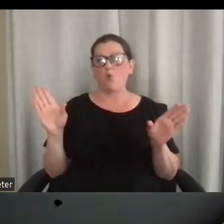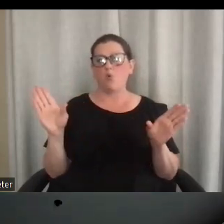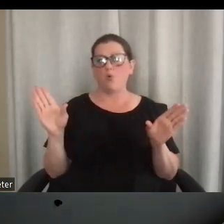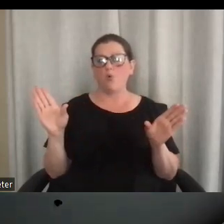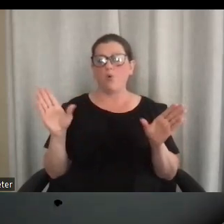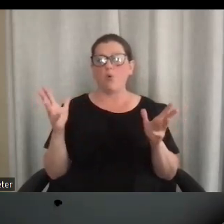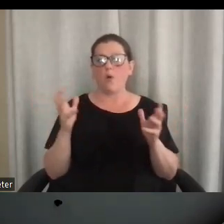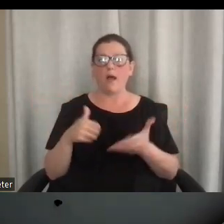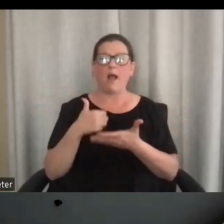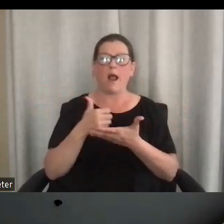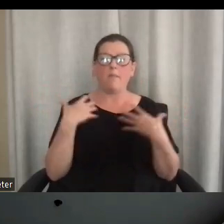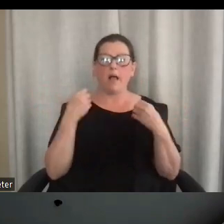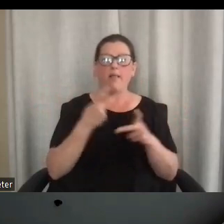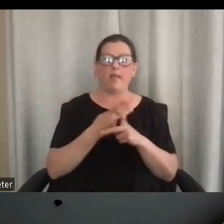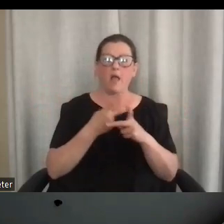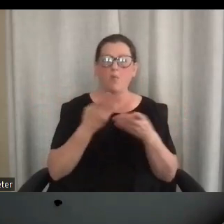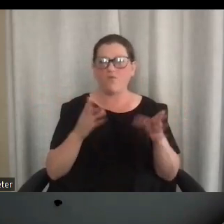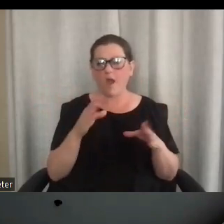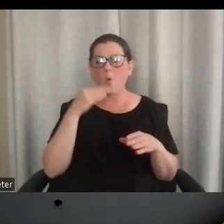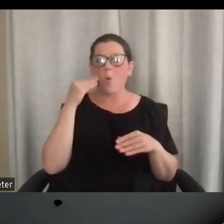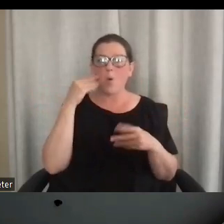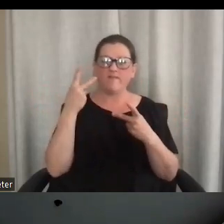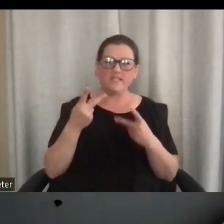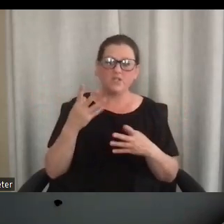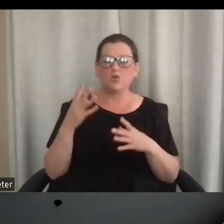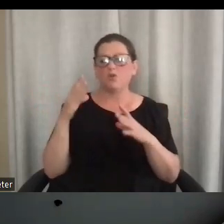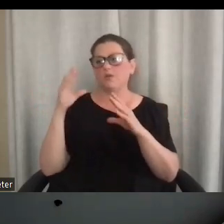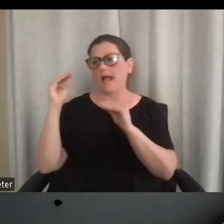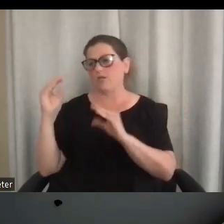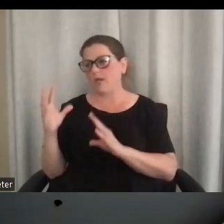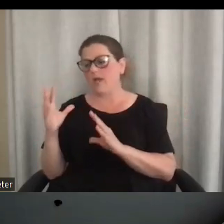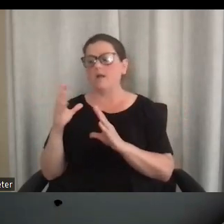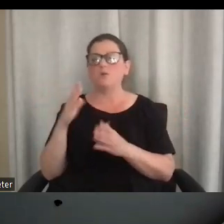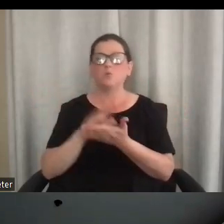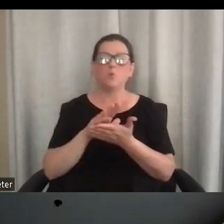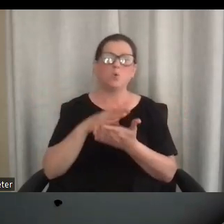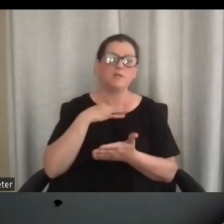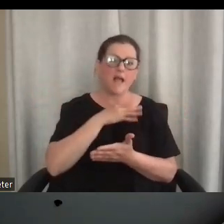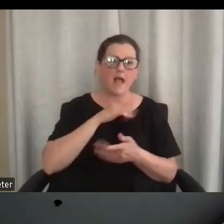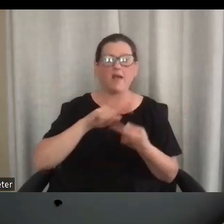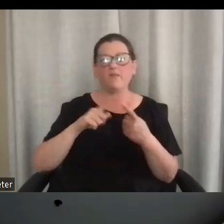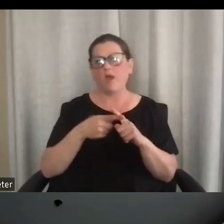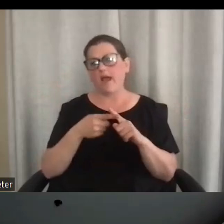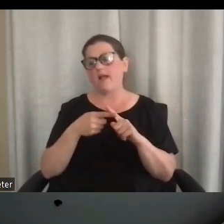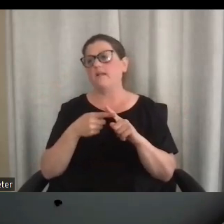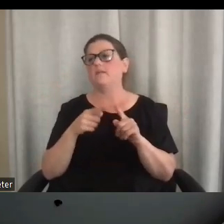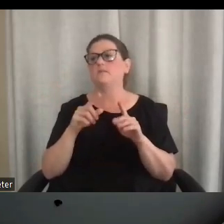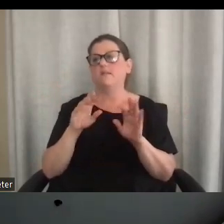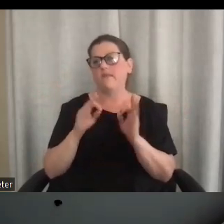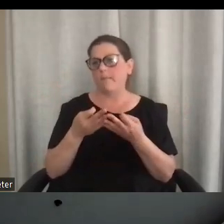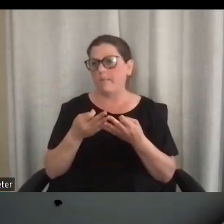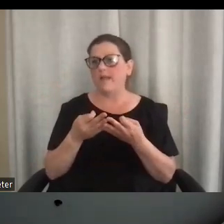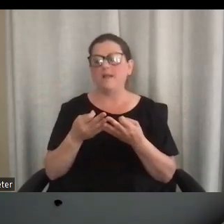able to help healthcare providers, home visitors, educators, and school staff, and friends, relatives, or just general community members that don't